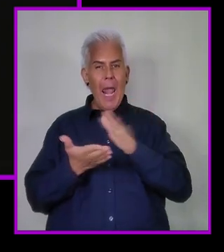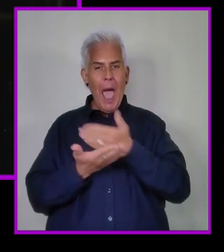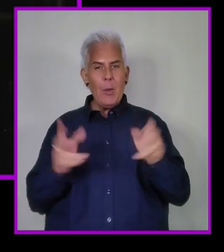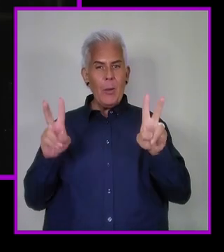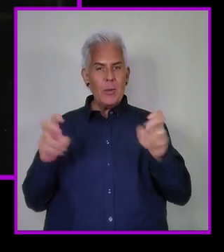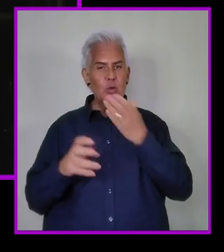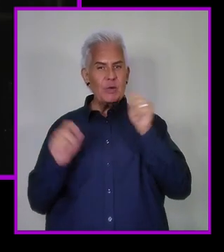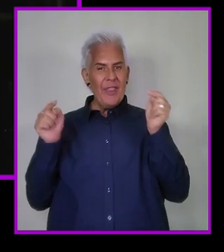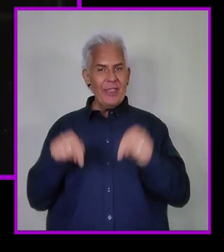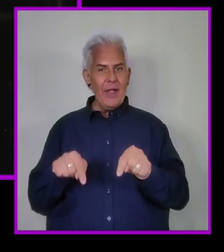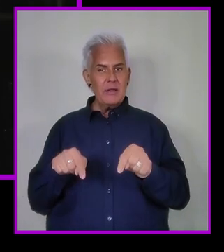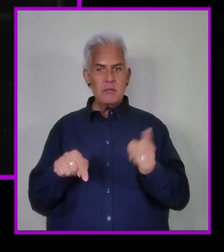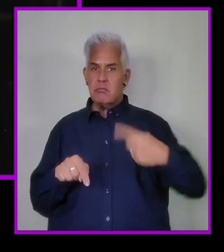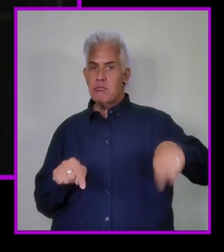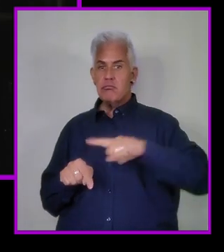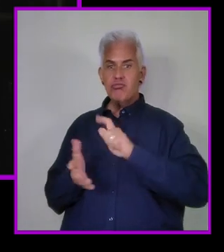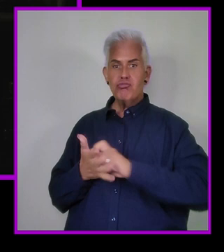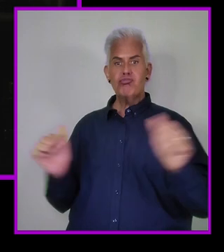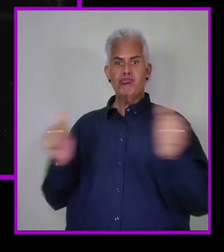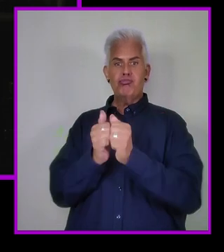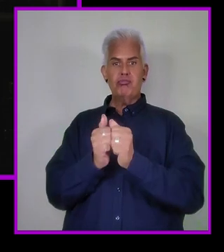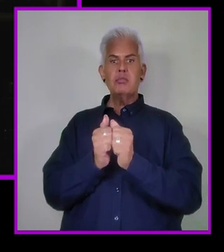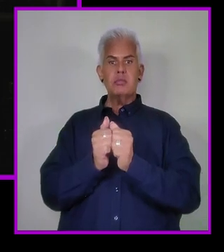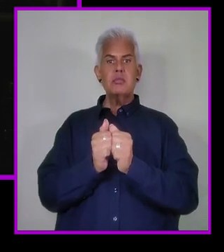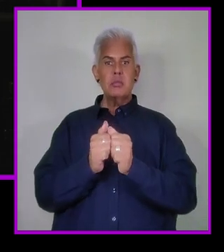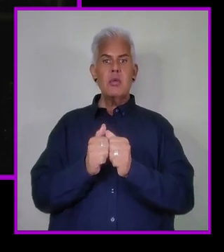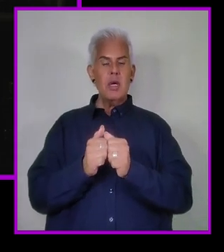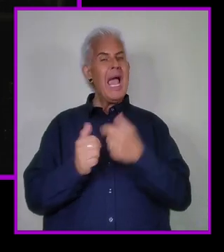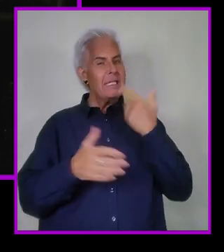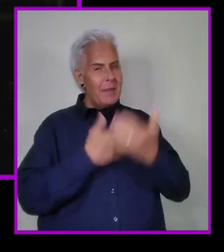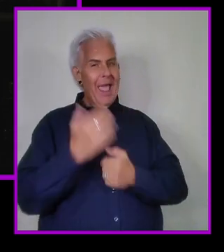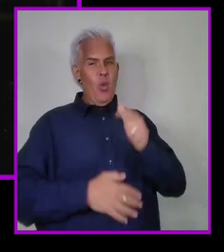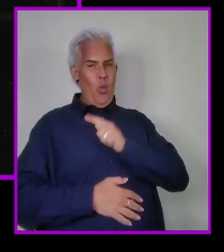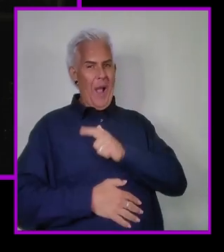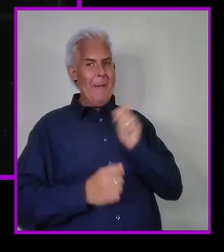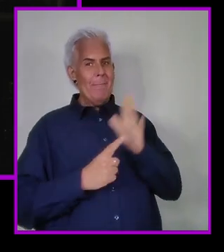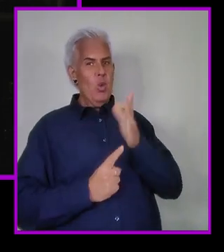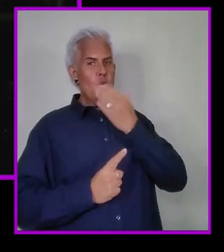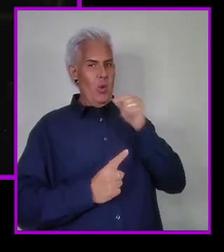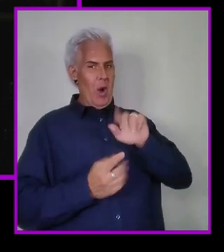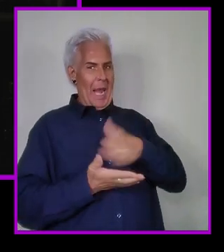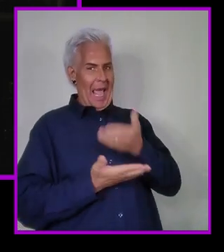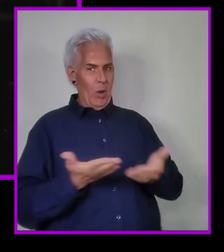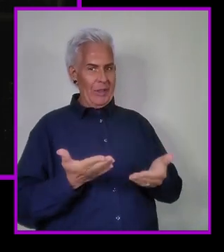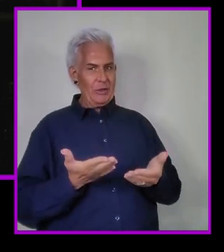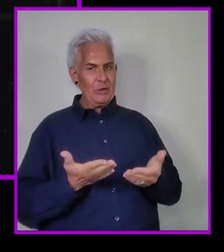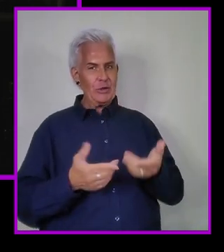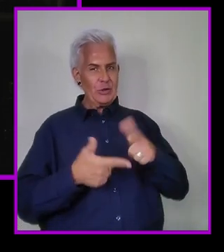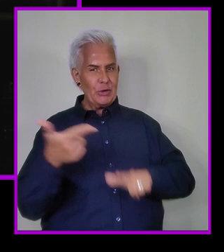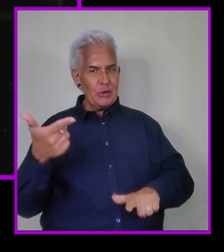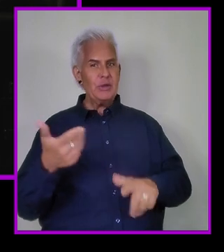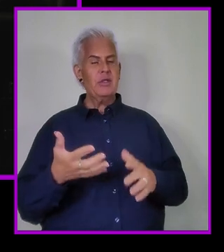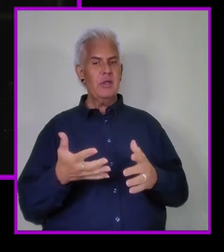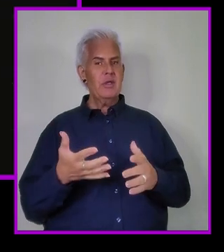way? Mm. And every single writer in the room went, yes, we're all going to do that. Mm. And I explained the reasons why and why it was, the